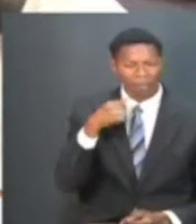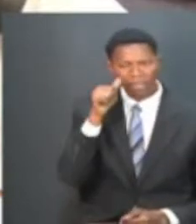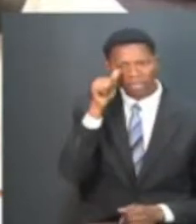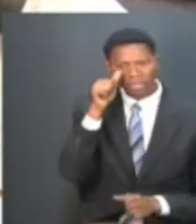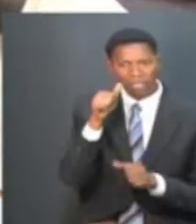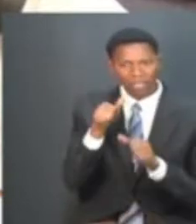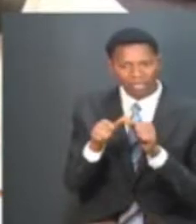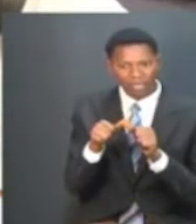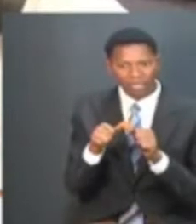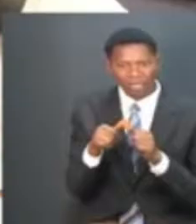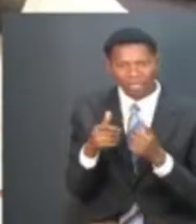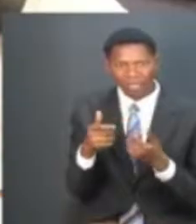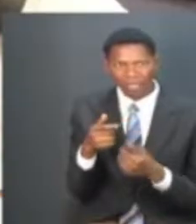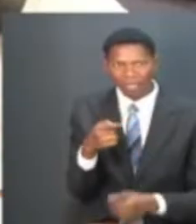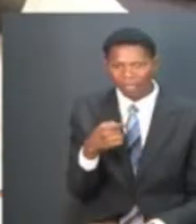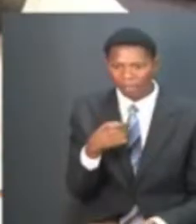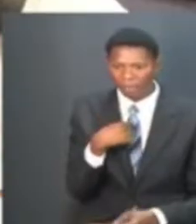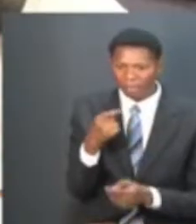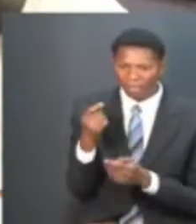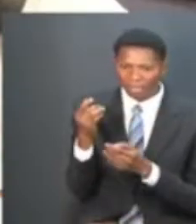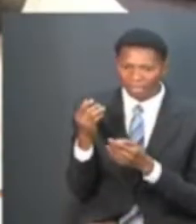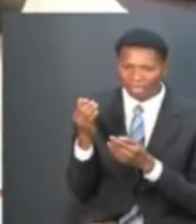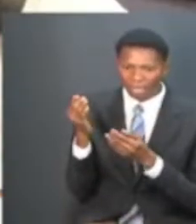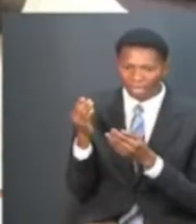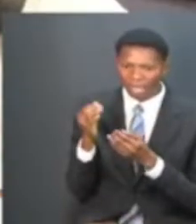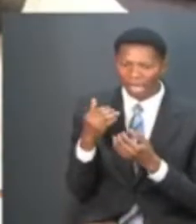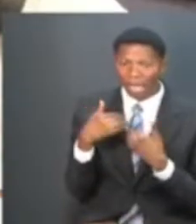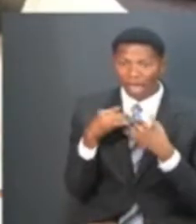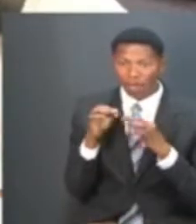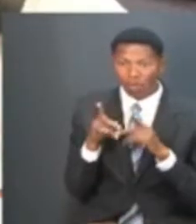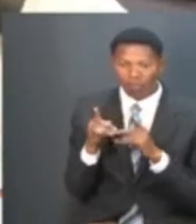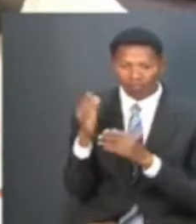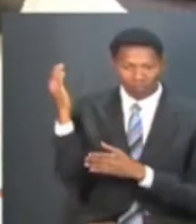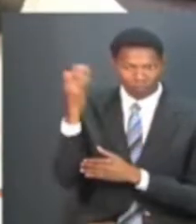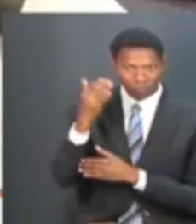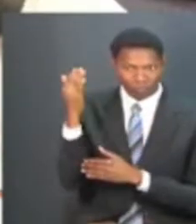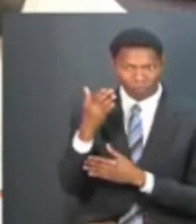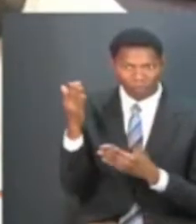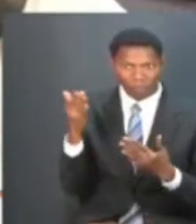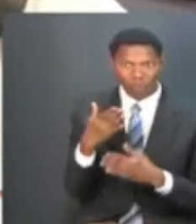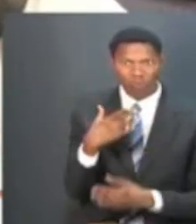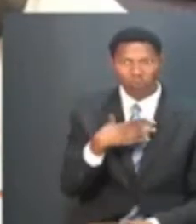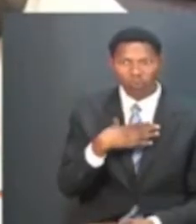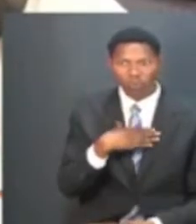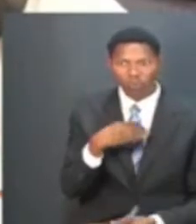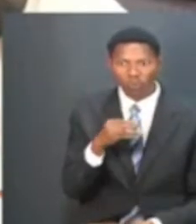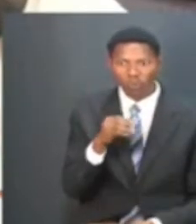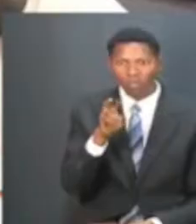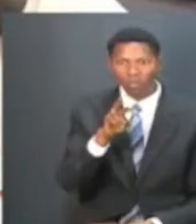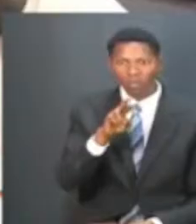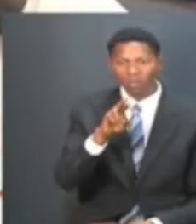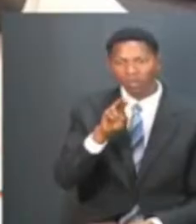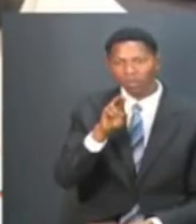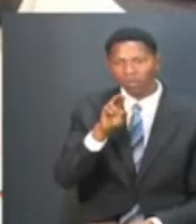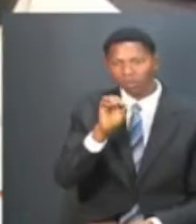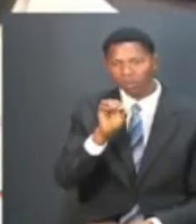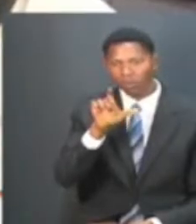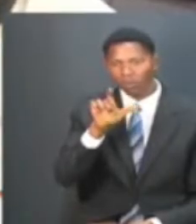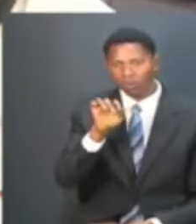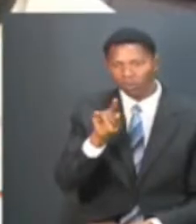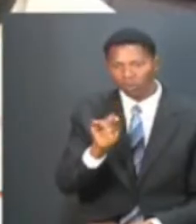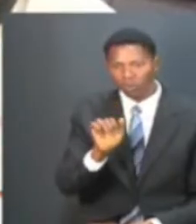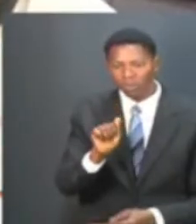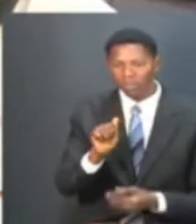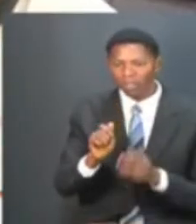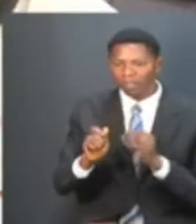had a cause to present a statement in this house, and it was on the white volta, and many lives were lost. So, the Honorable